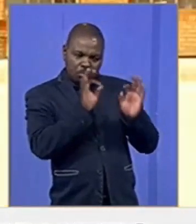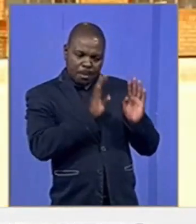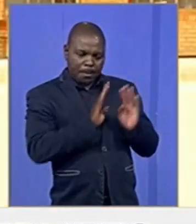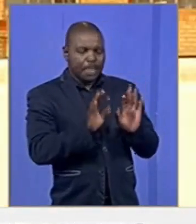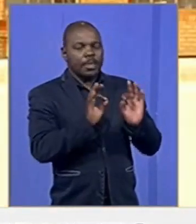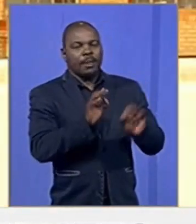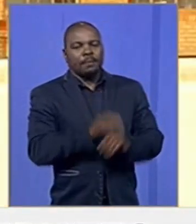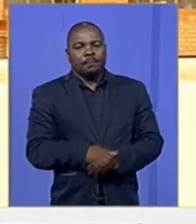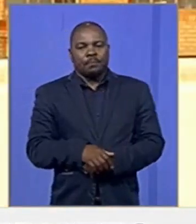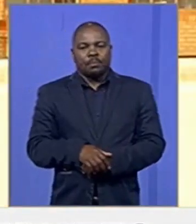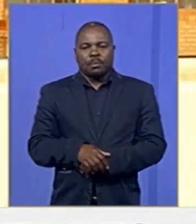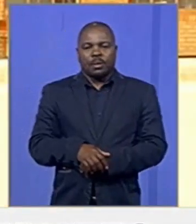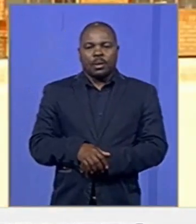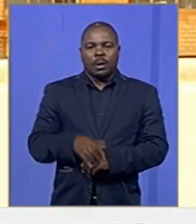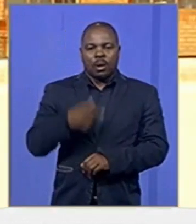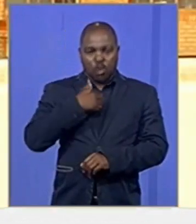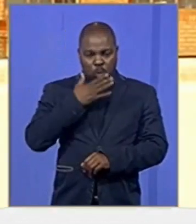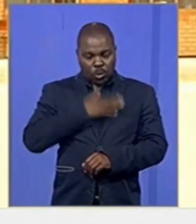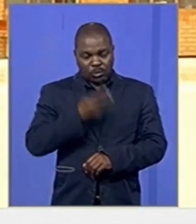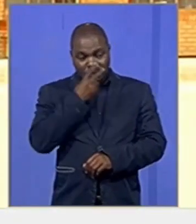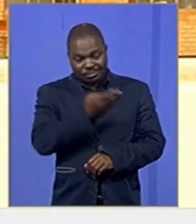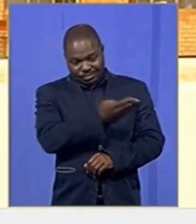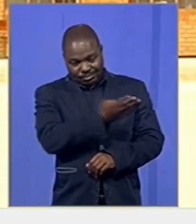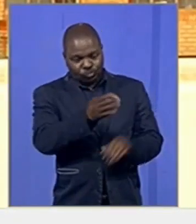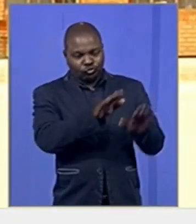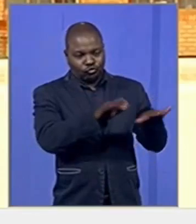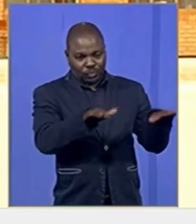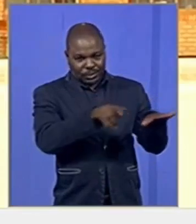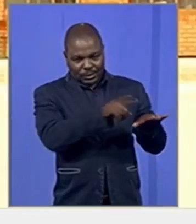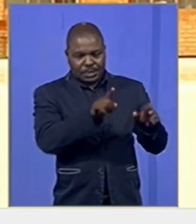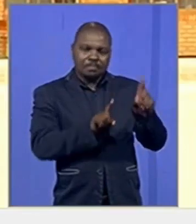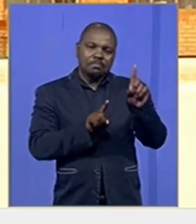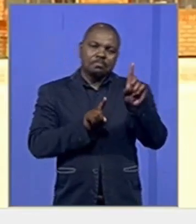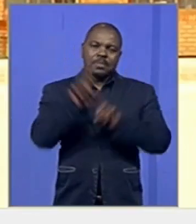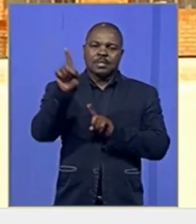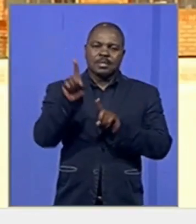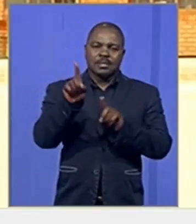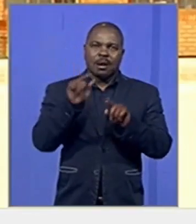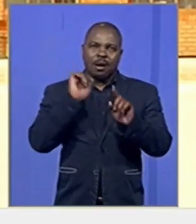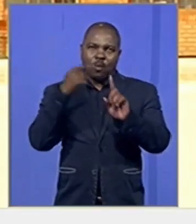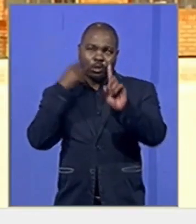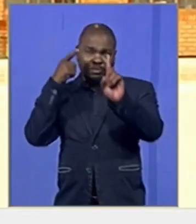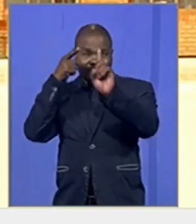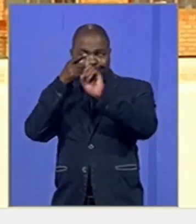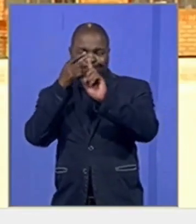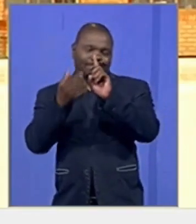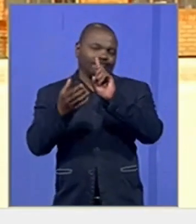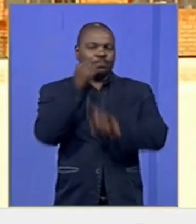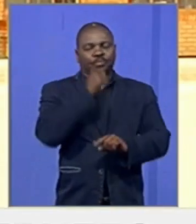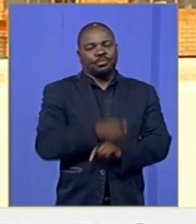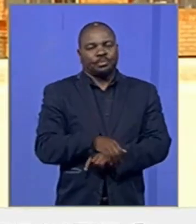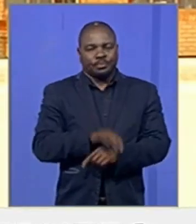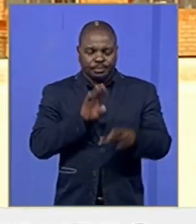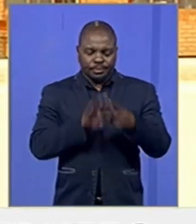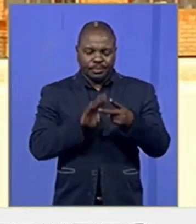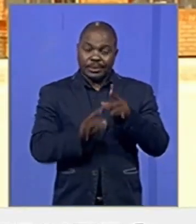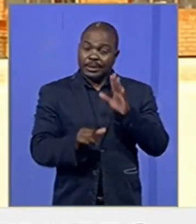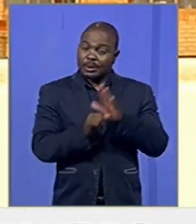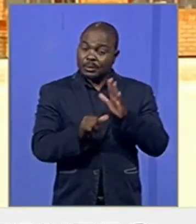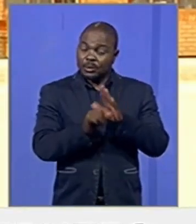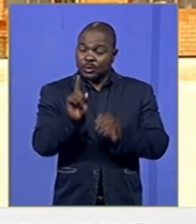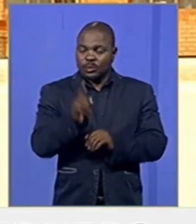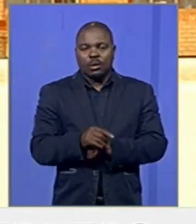siameng re nyaka go bona bana ba rena ba phasitše ka target e re nyakang ebile botlhokwa ba sa pape